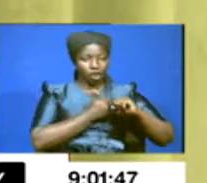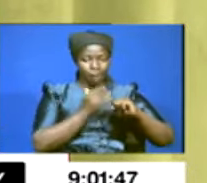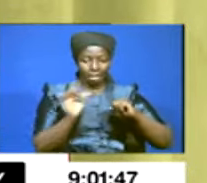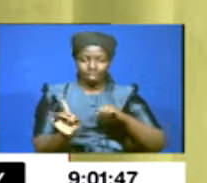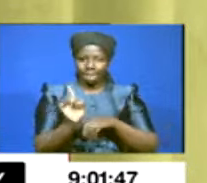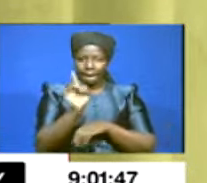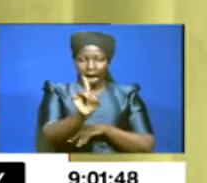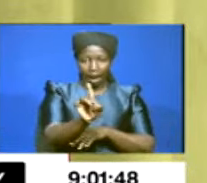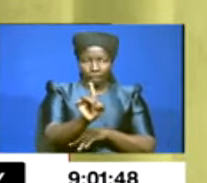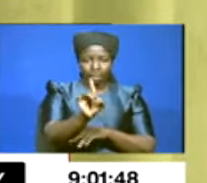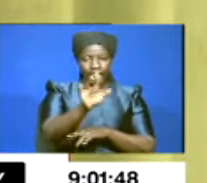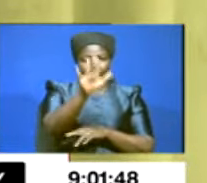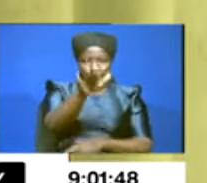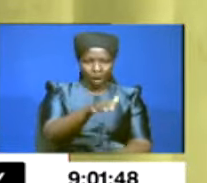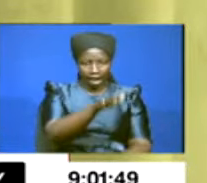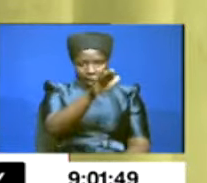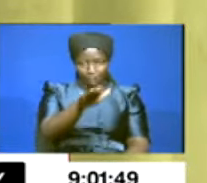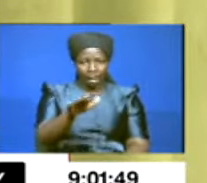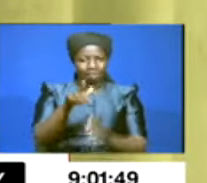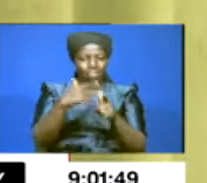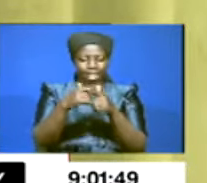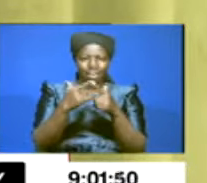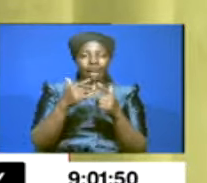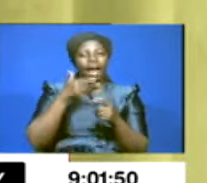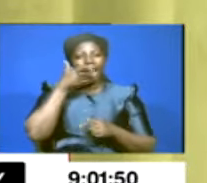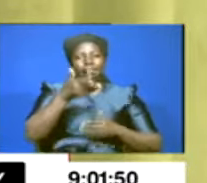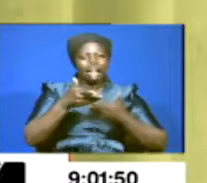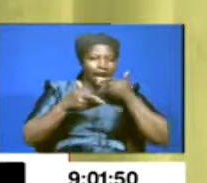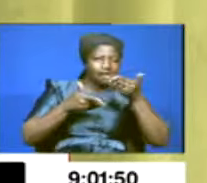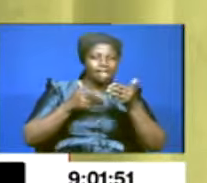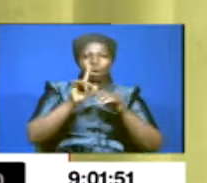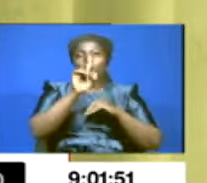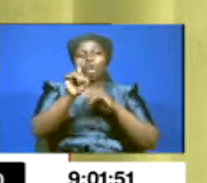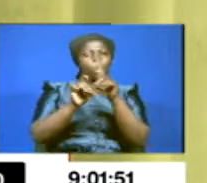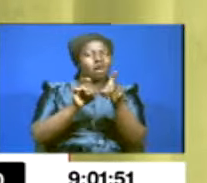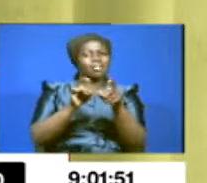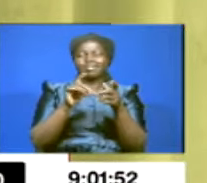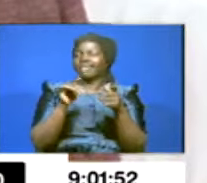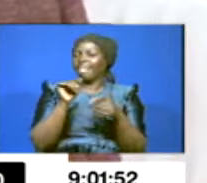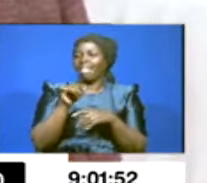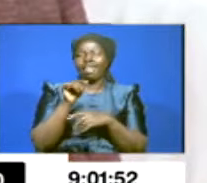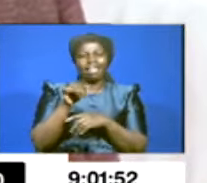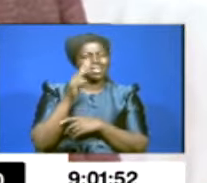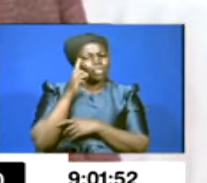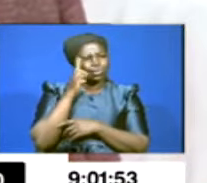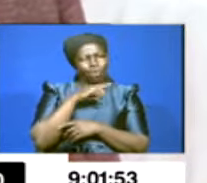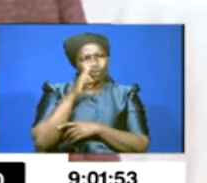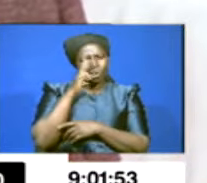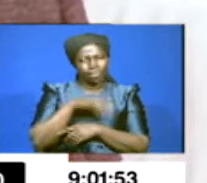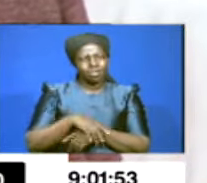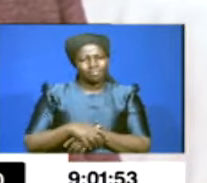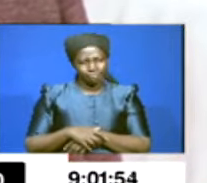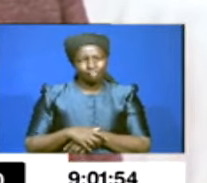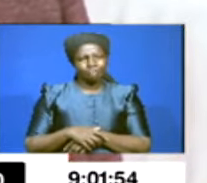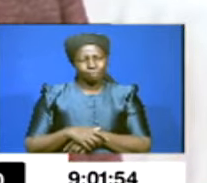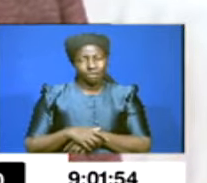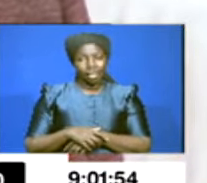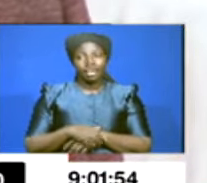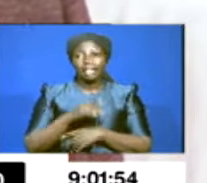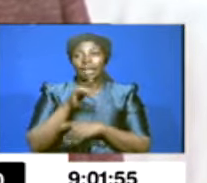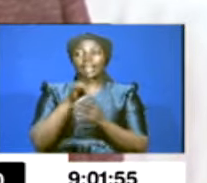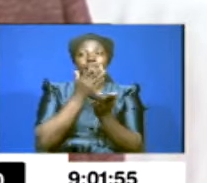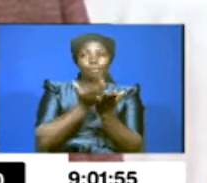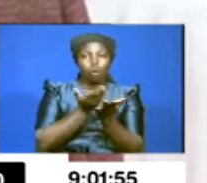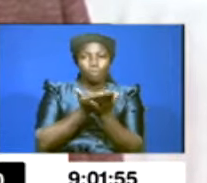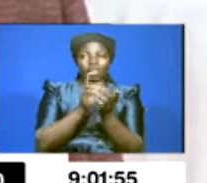before parliament and tries to answer a question, it is ridiculous. In the proposed amendments, both